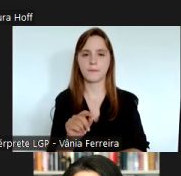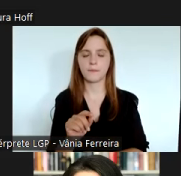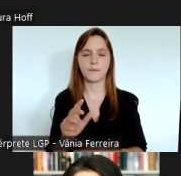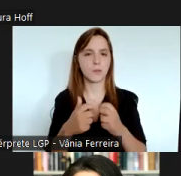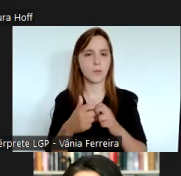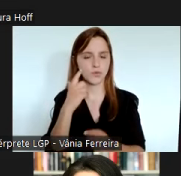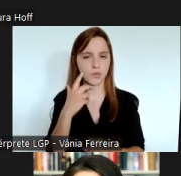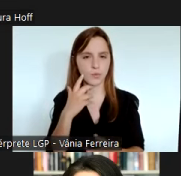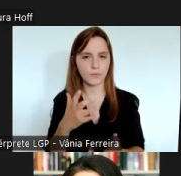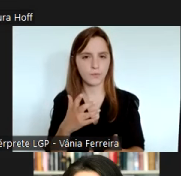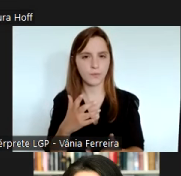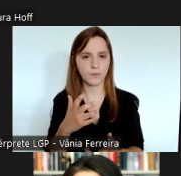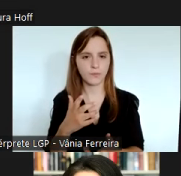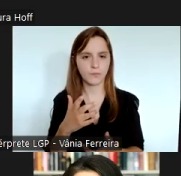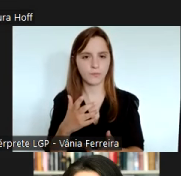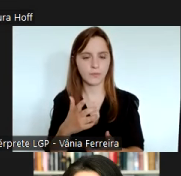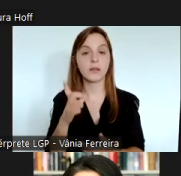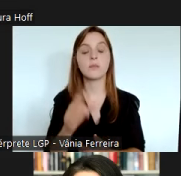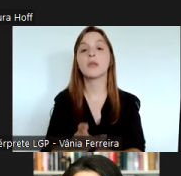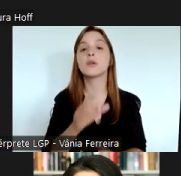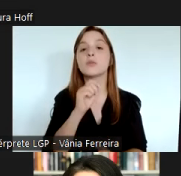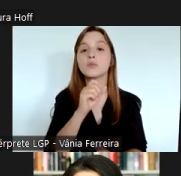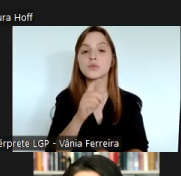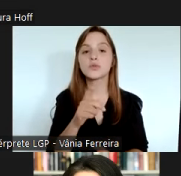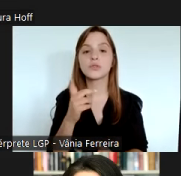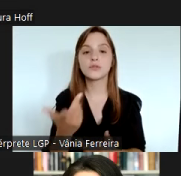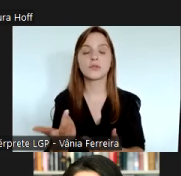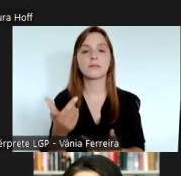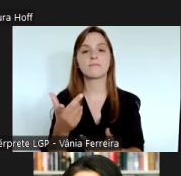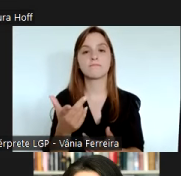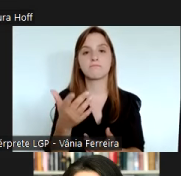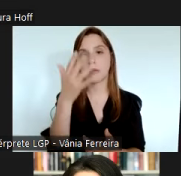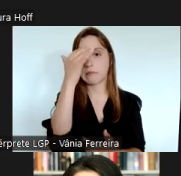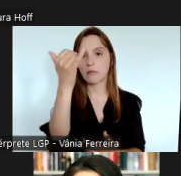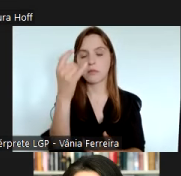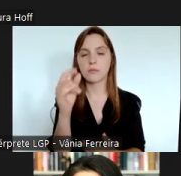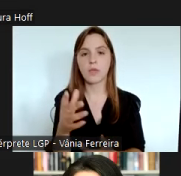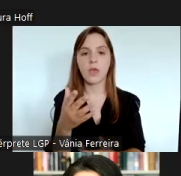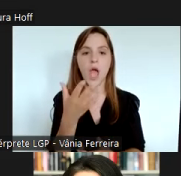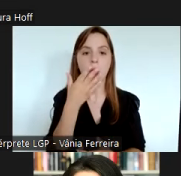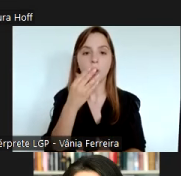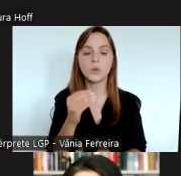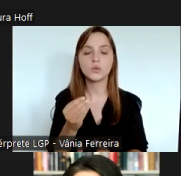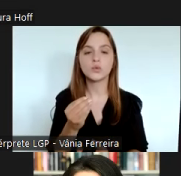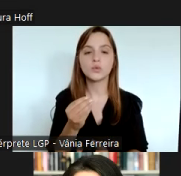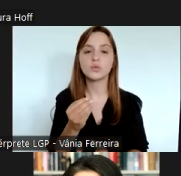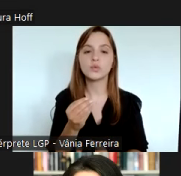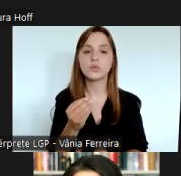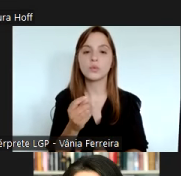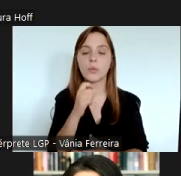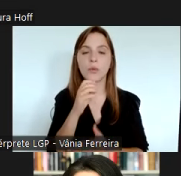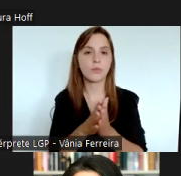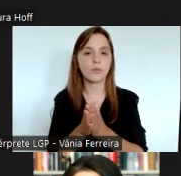maybe the ability of students to make use of their freedom